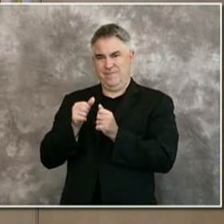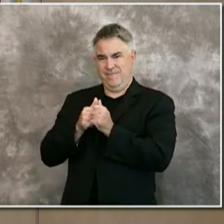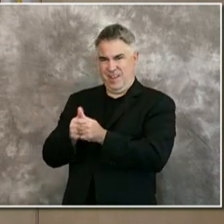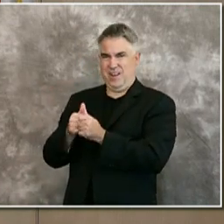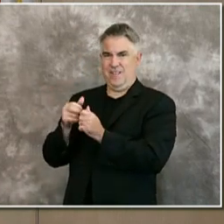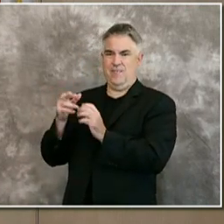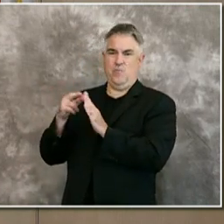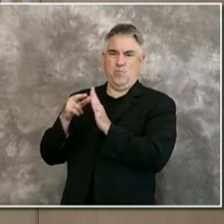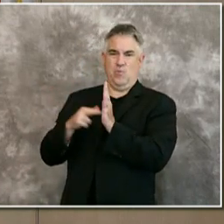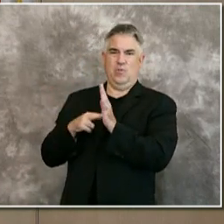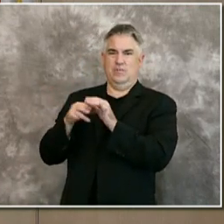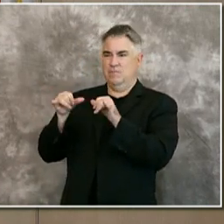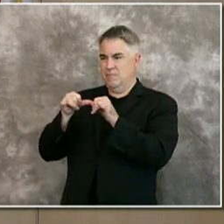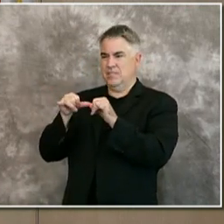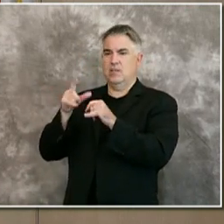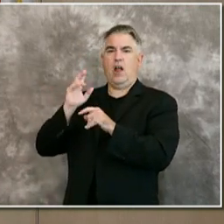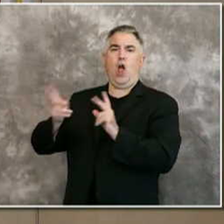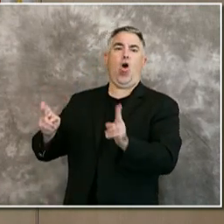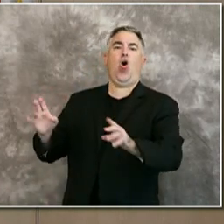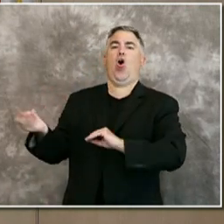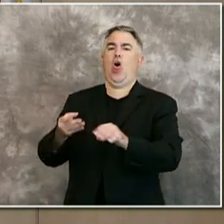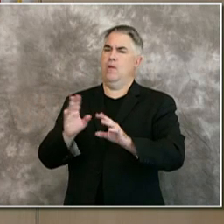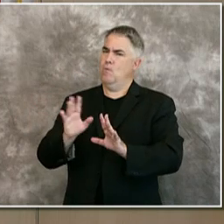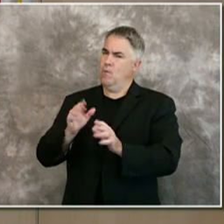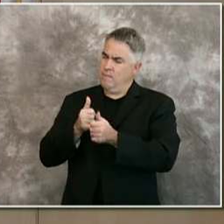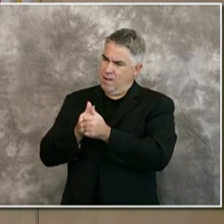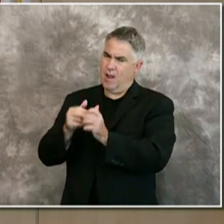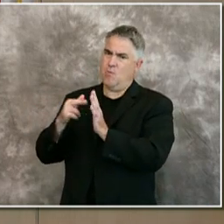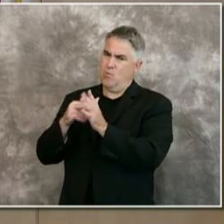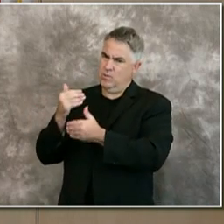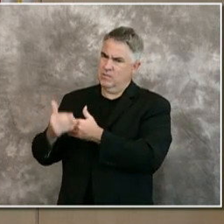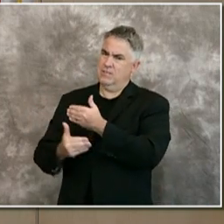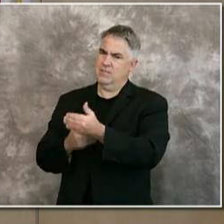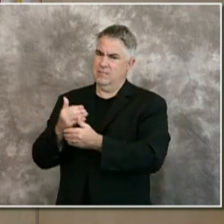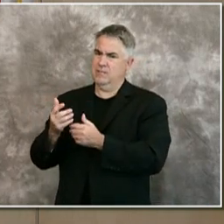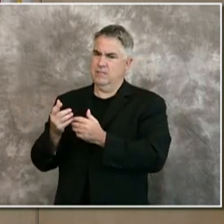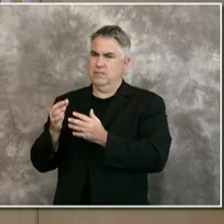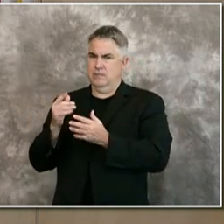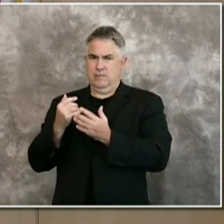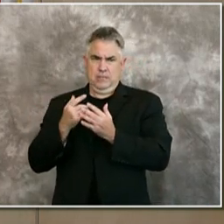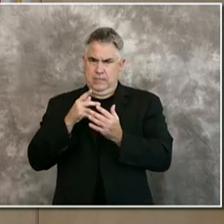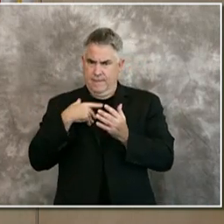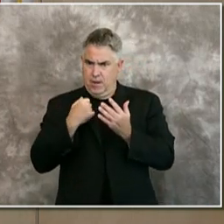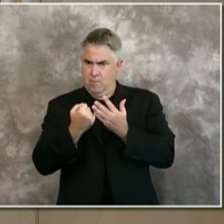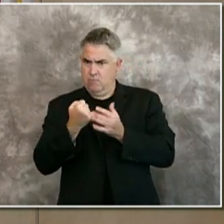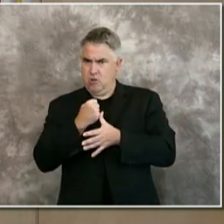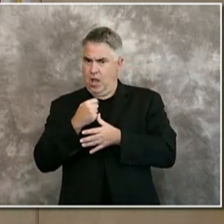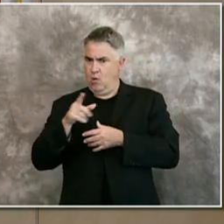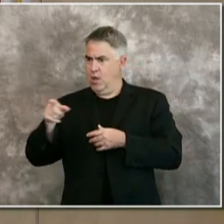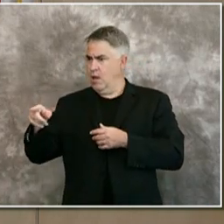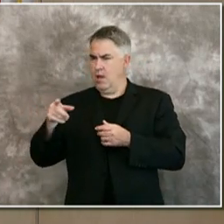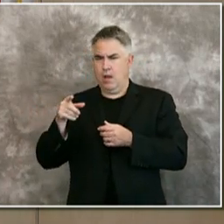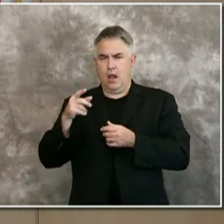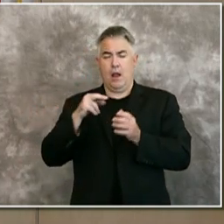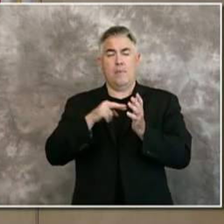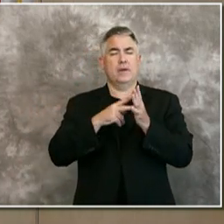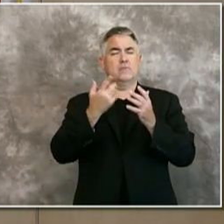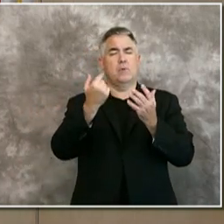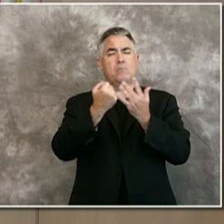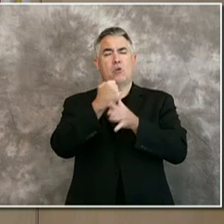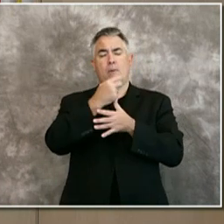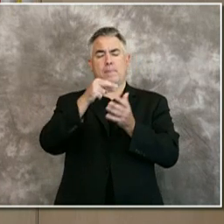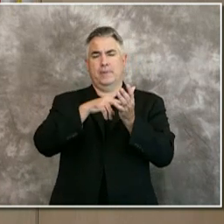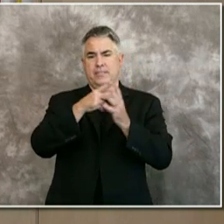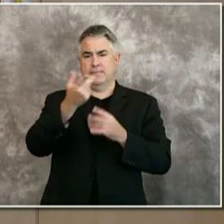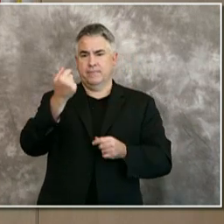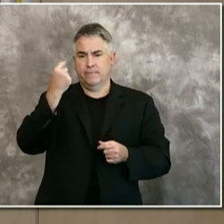positive as you're waiting for your results. We are prioritizing also those that are in high priority. What does that mean? For any of our case outbreaks,